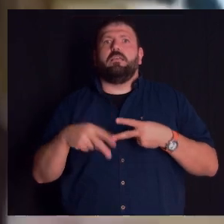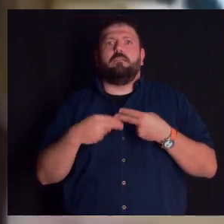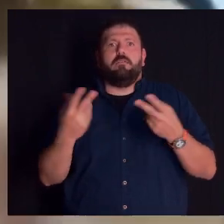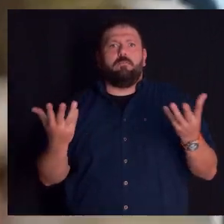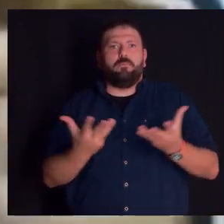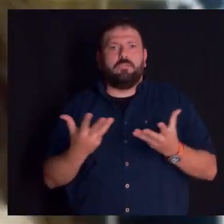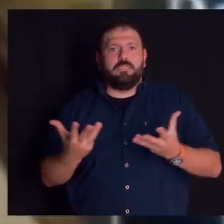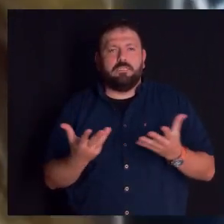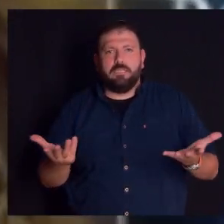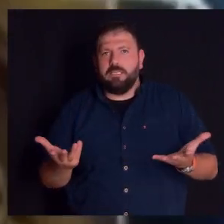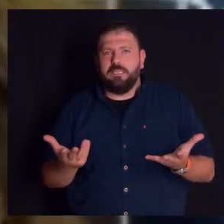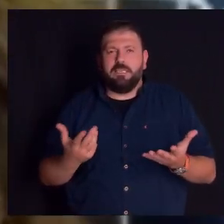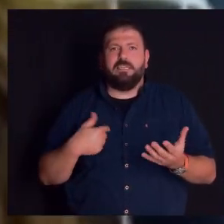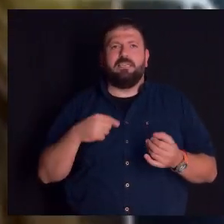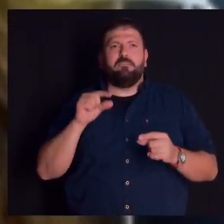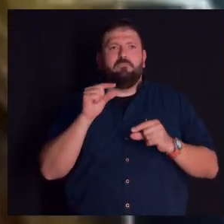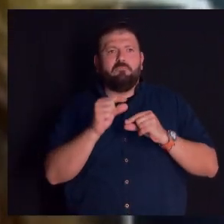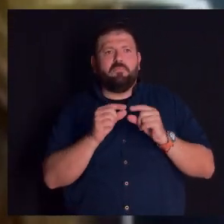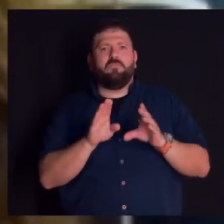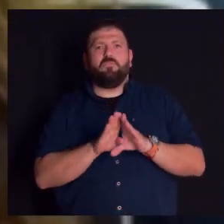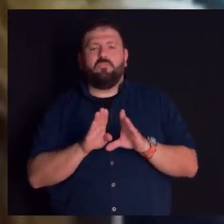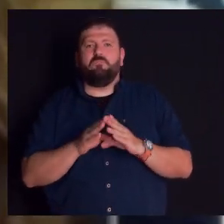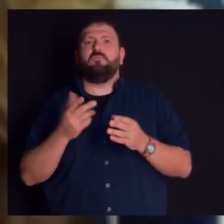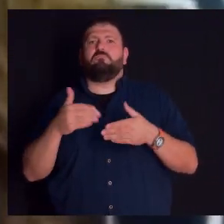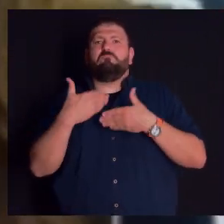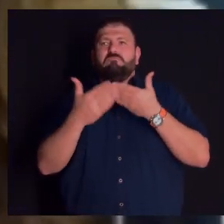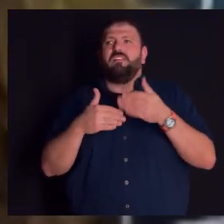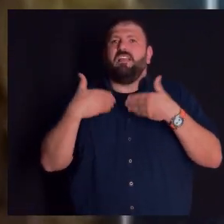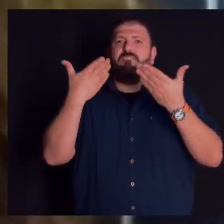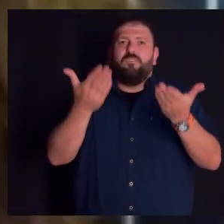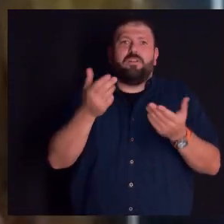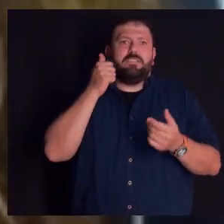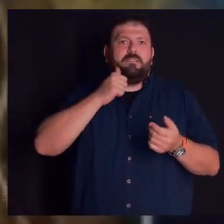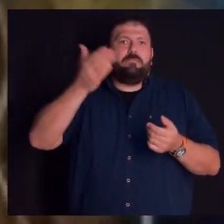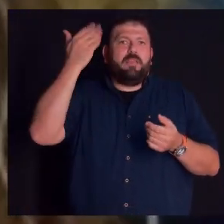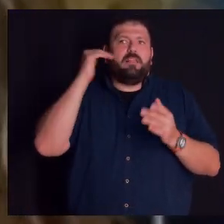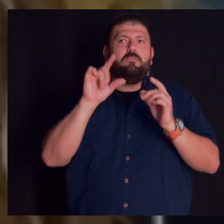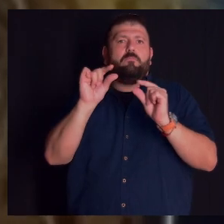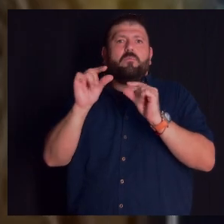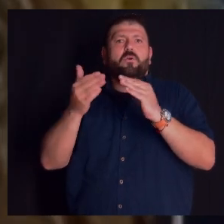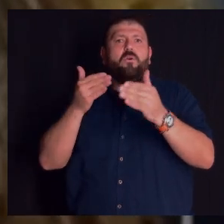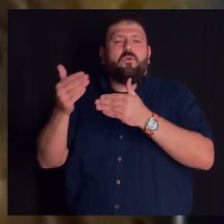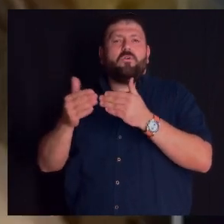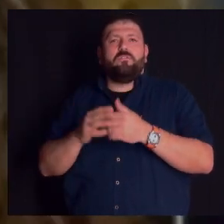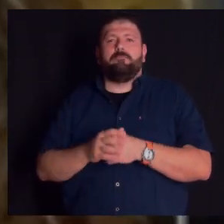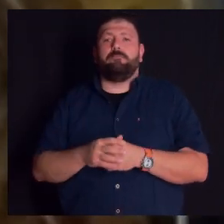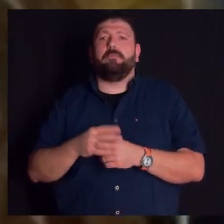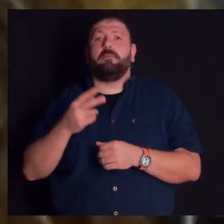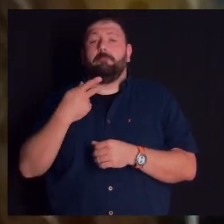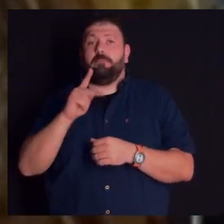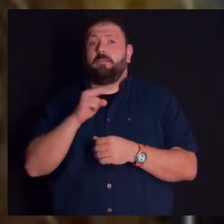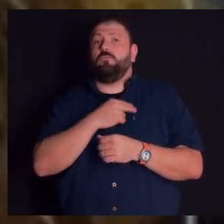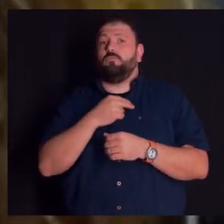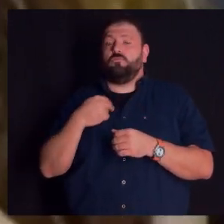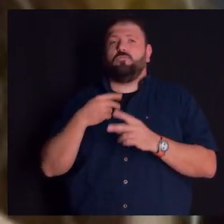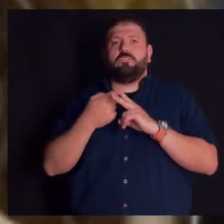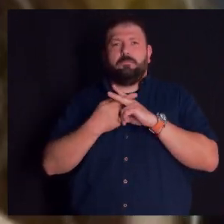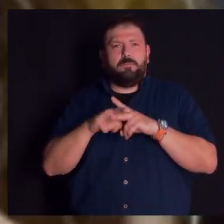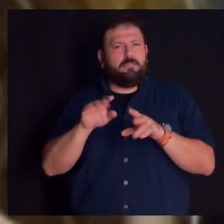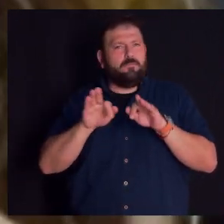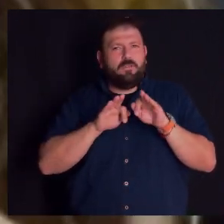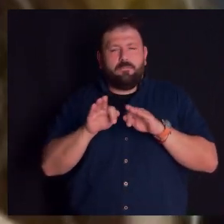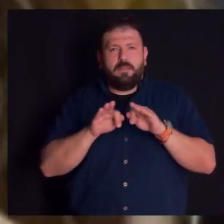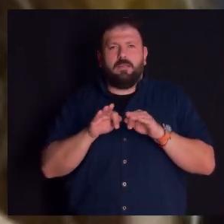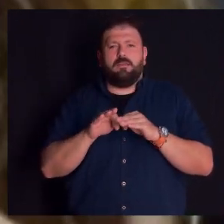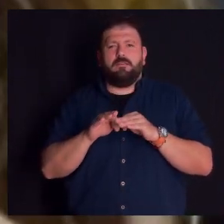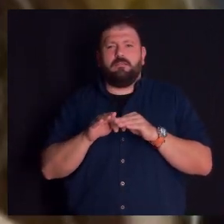do? So we connected what was going on outside. There was a lot of uncertainty in the team. So what we started to